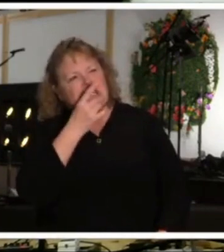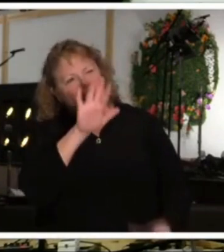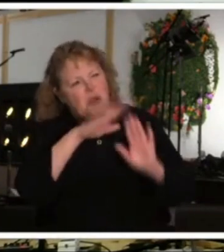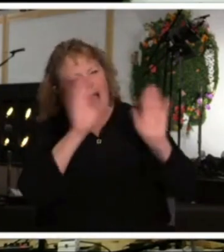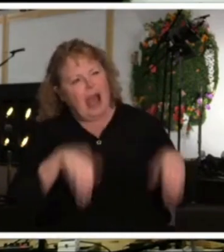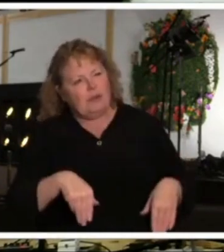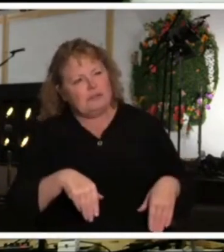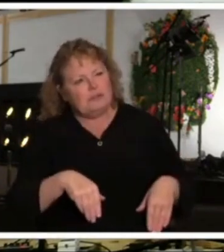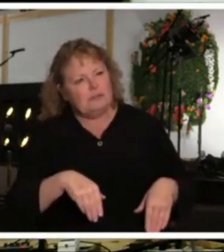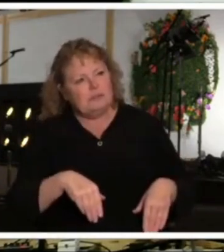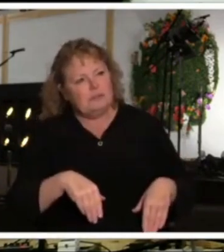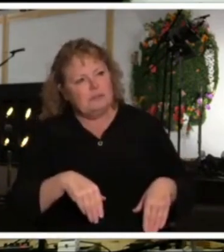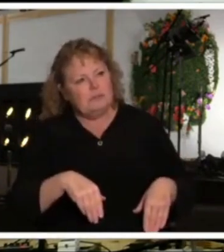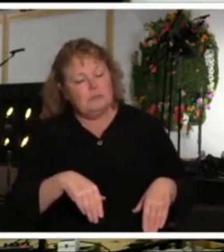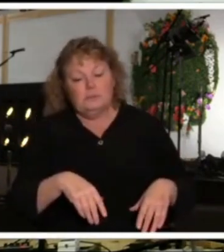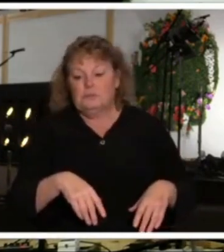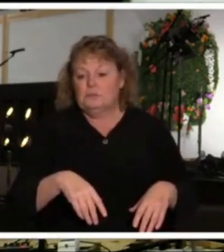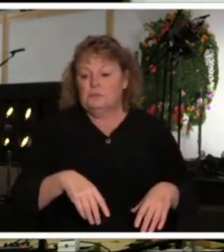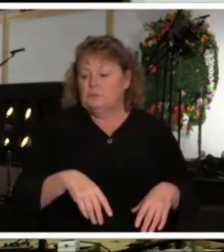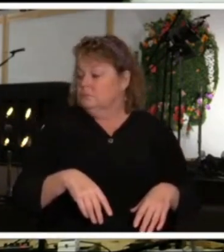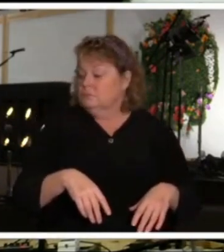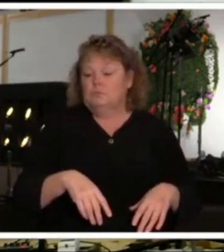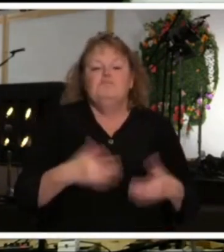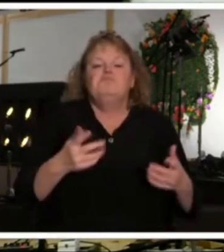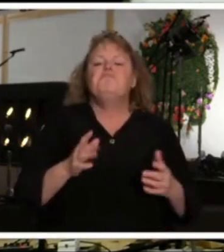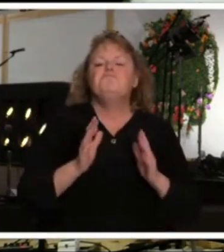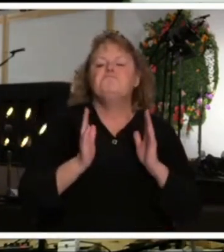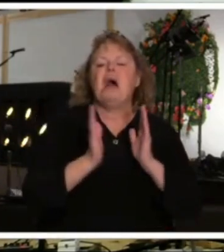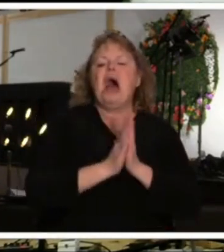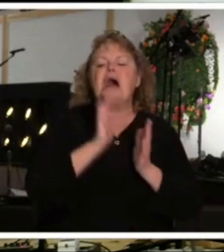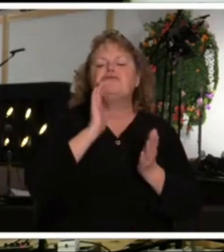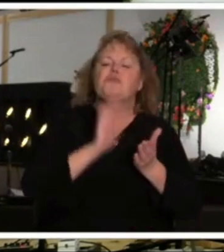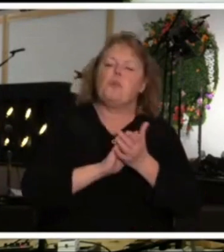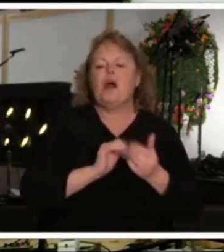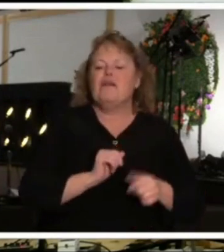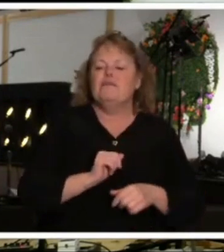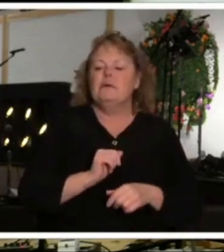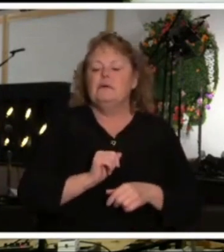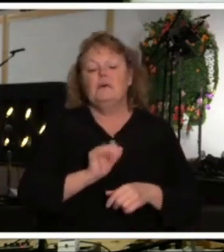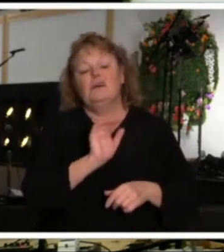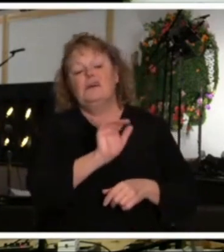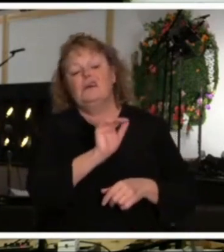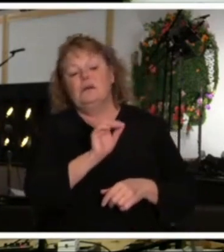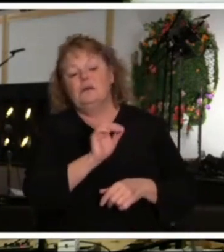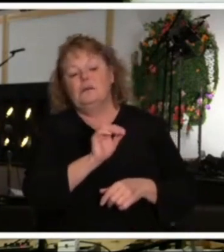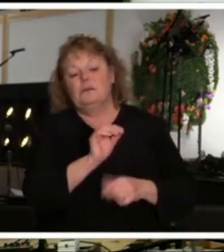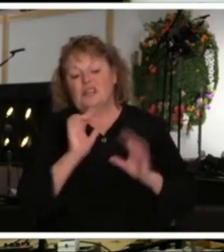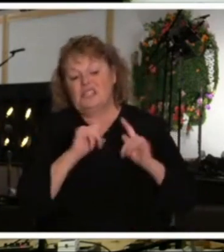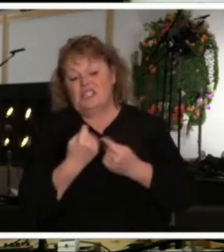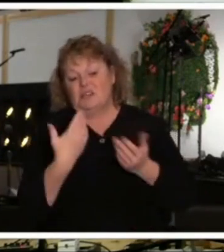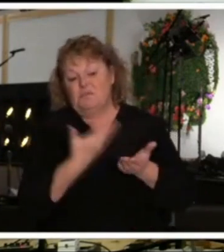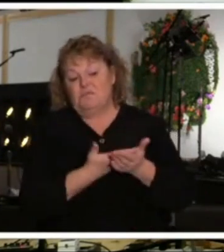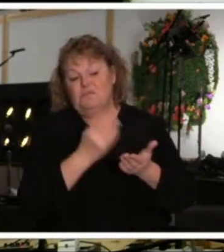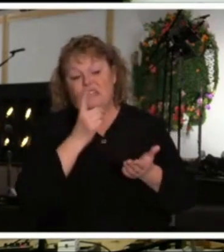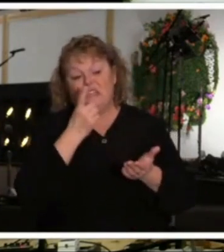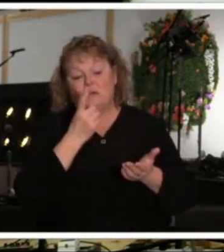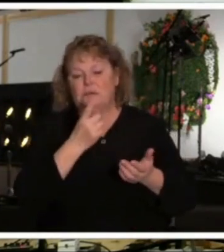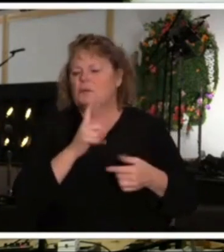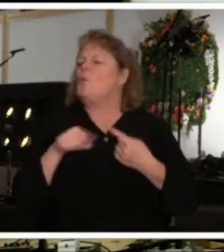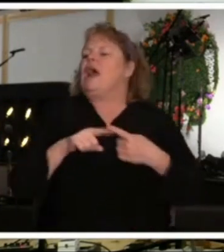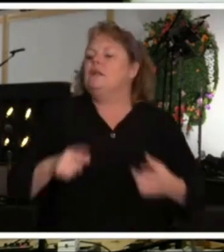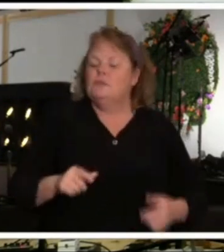house? Can we have dinner? I'm like, man, let me see what I can do. So I'll go home, and I'll say, Melinda, can we have a team dinner? She said,